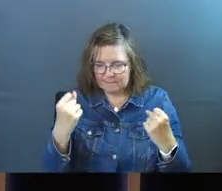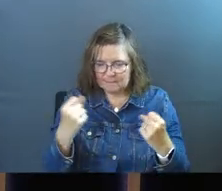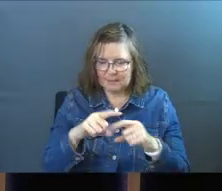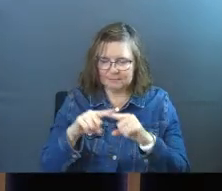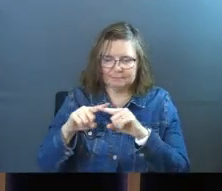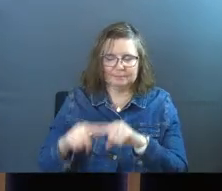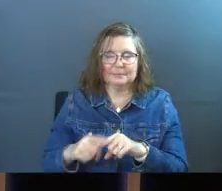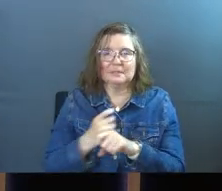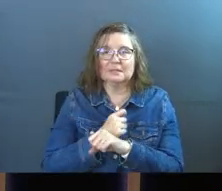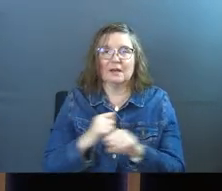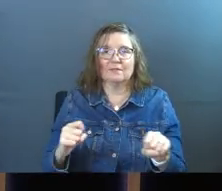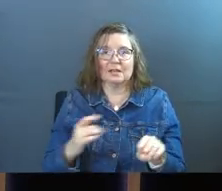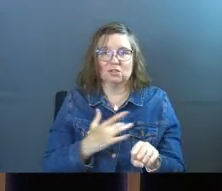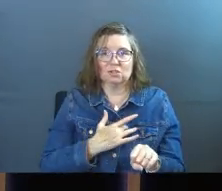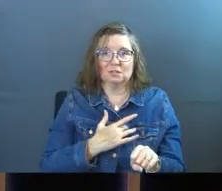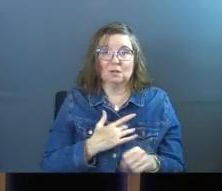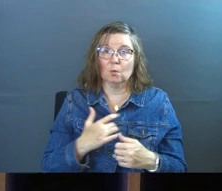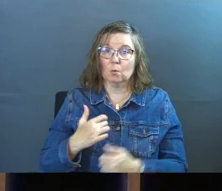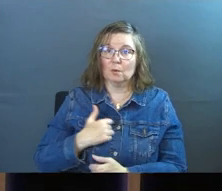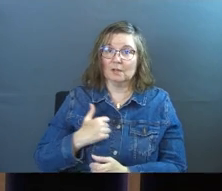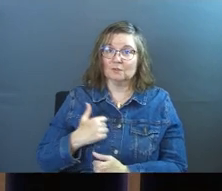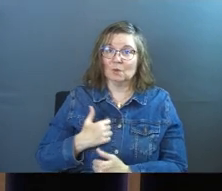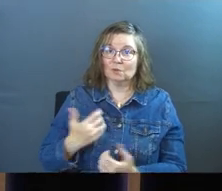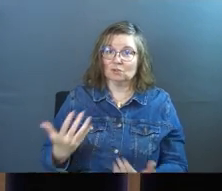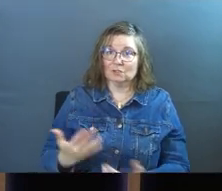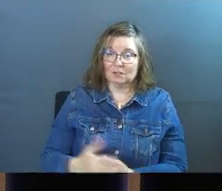his salvation. We have soldiers here.